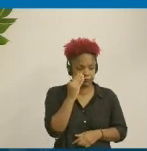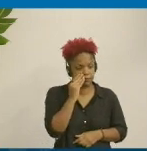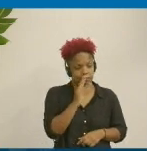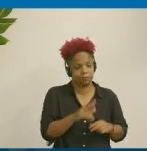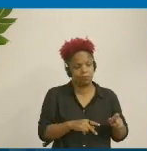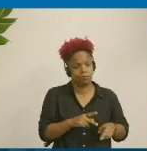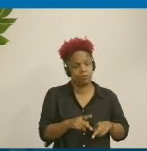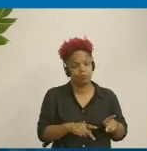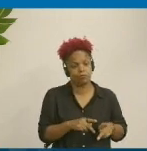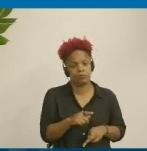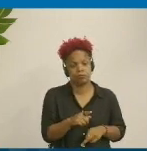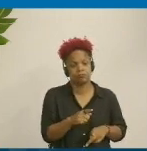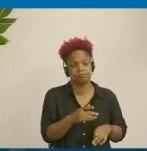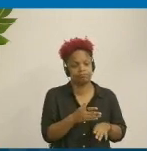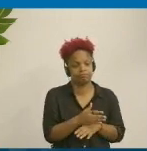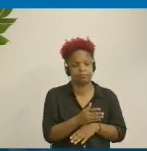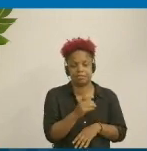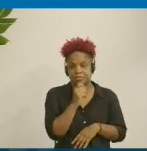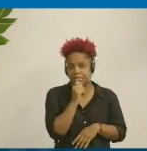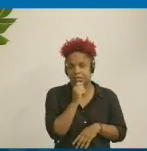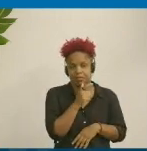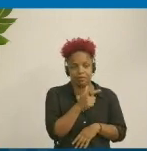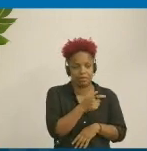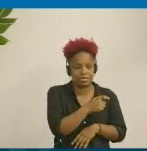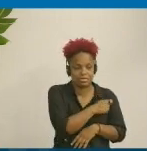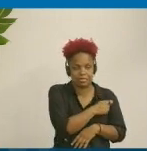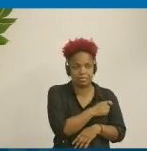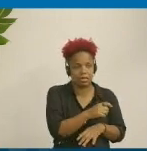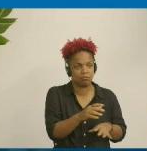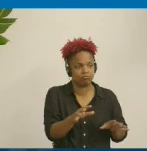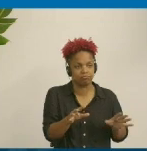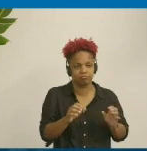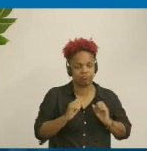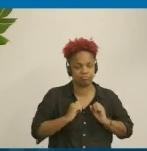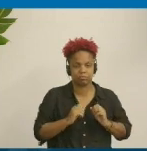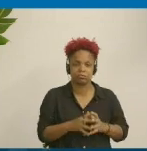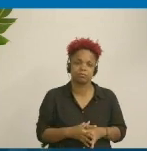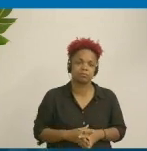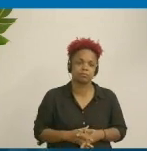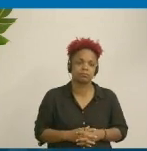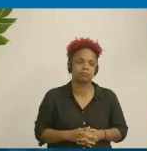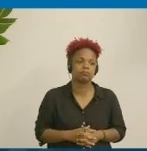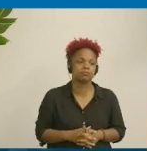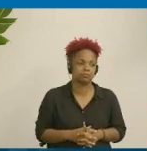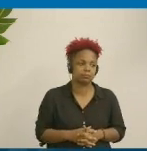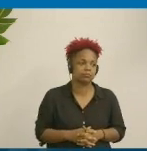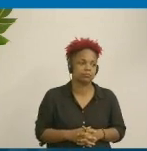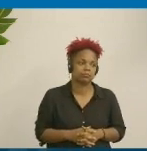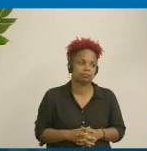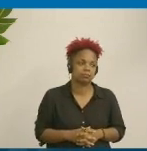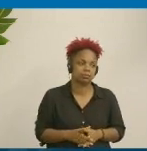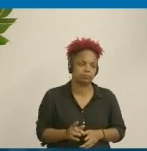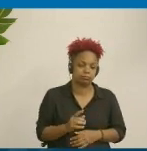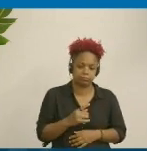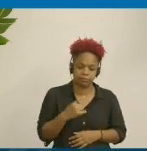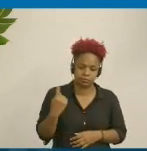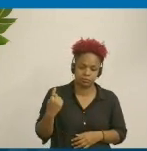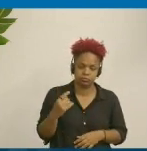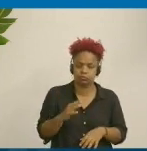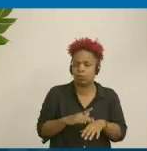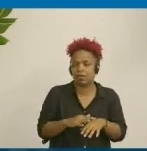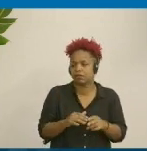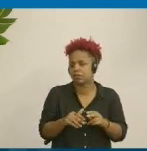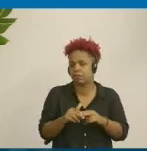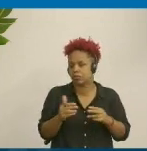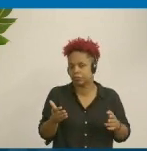We, instead of unlocking ourselves in our houses like everyone did, I'm a university professor, so I convened my